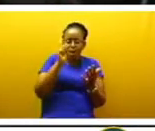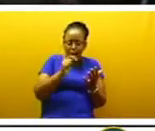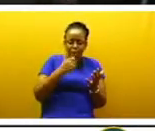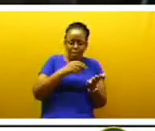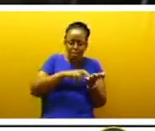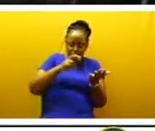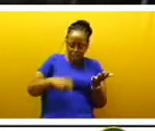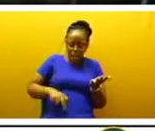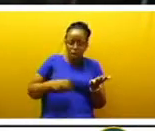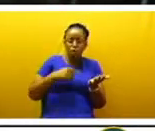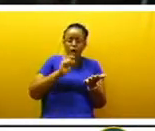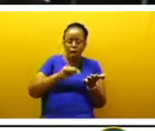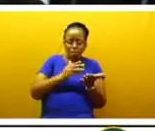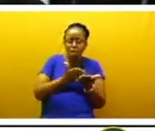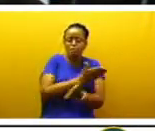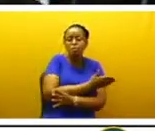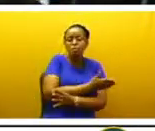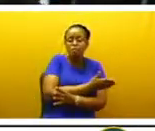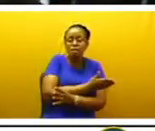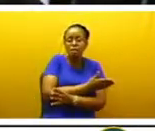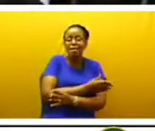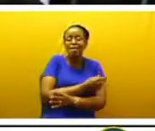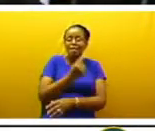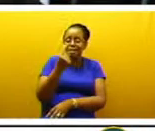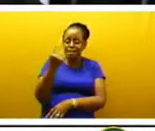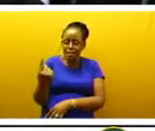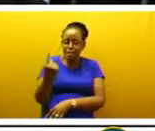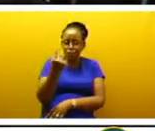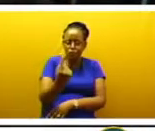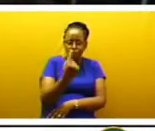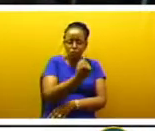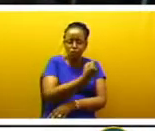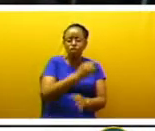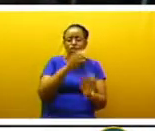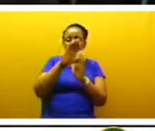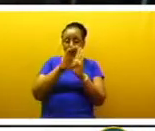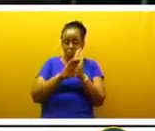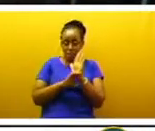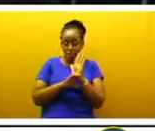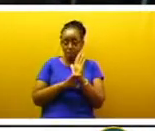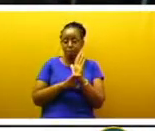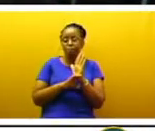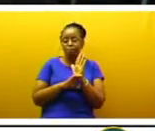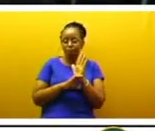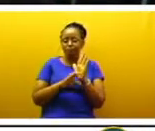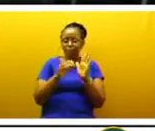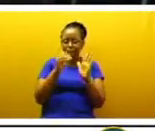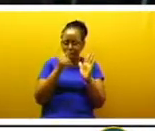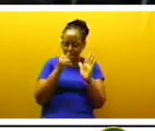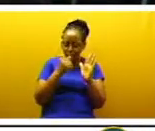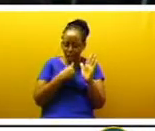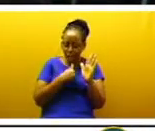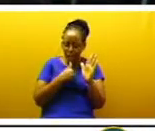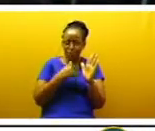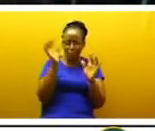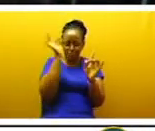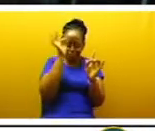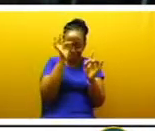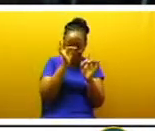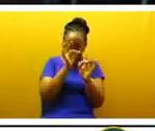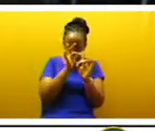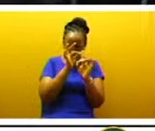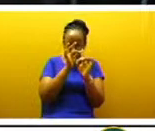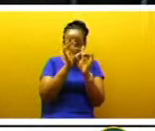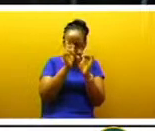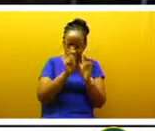this or that. Each and every chapter has its specific